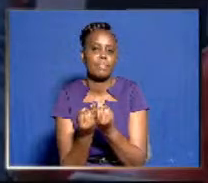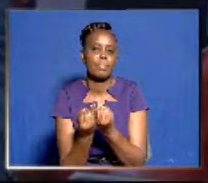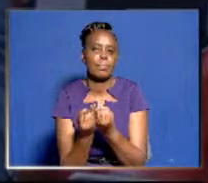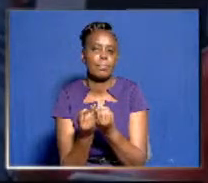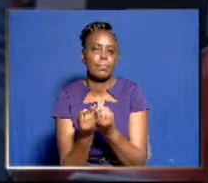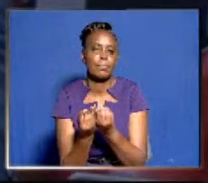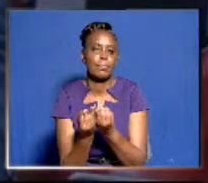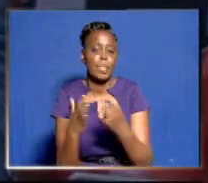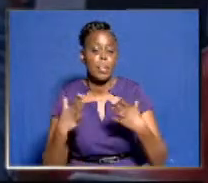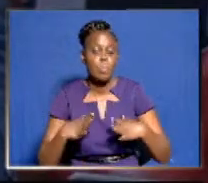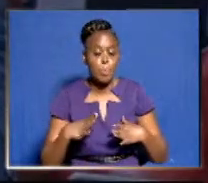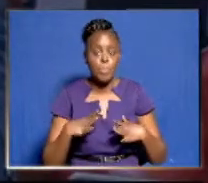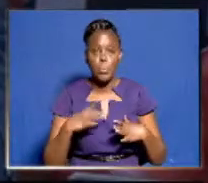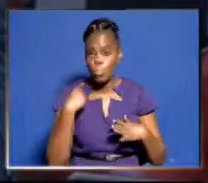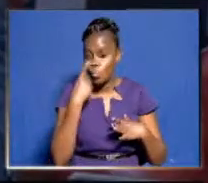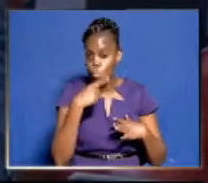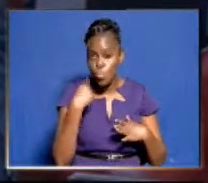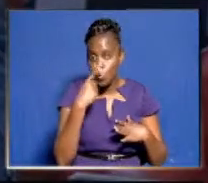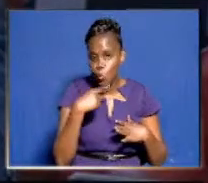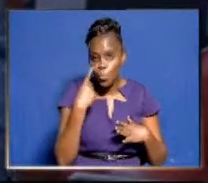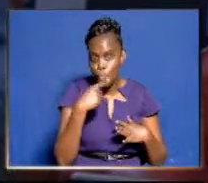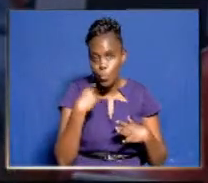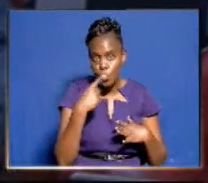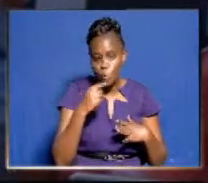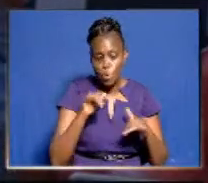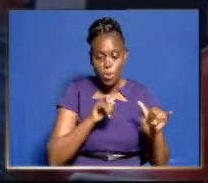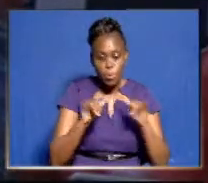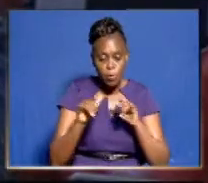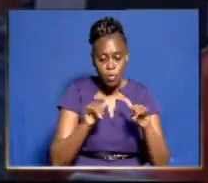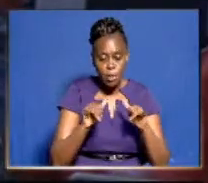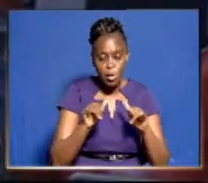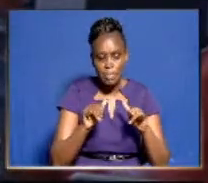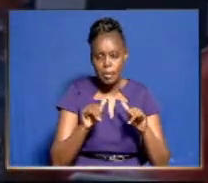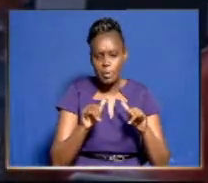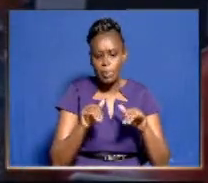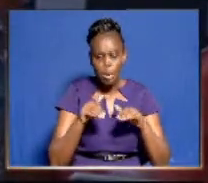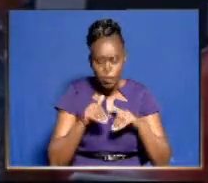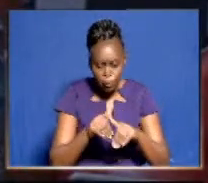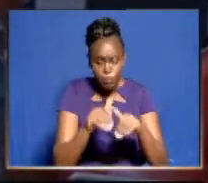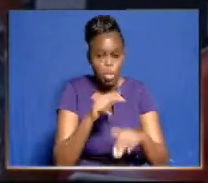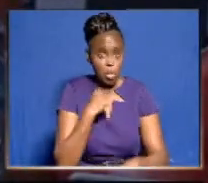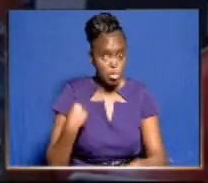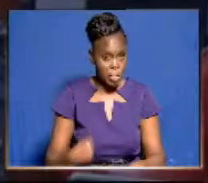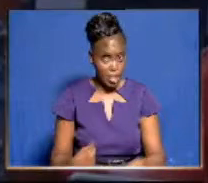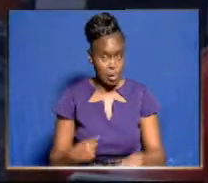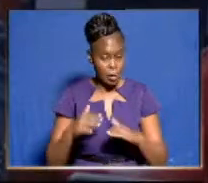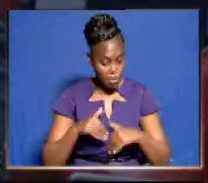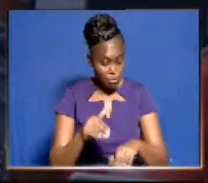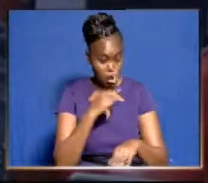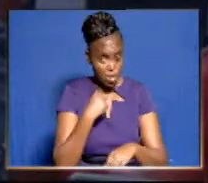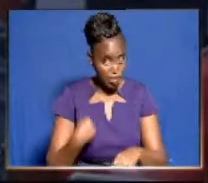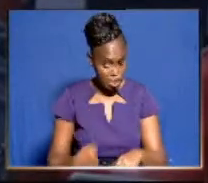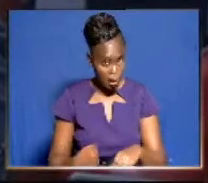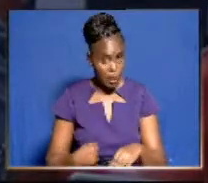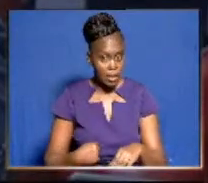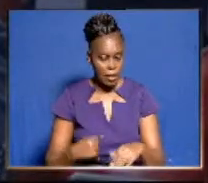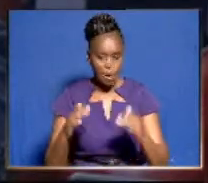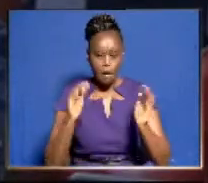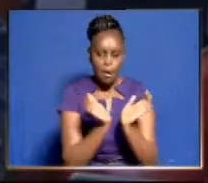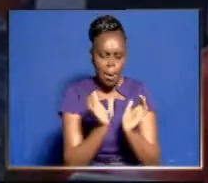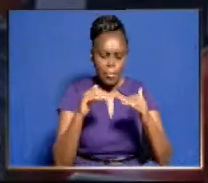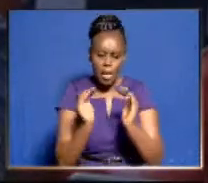Those of us who are also who are following what is happening in China and are aware that the companies that